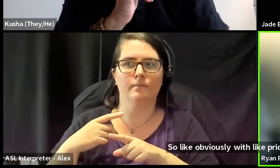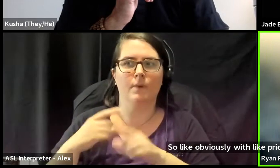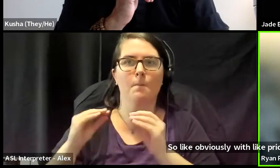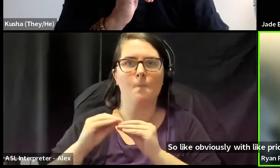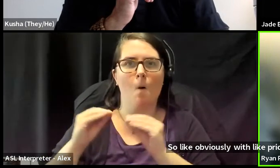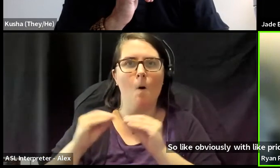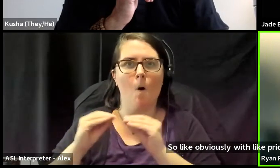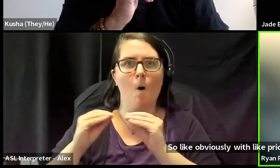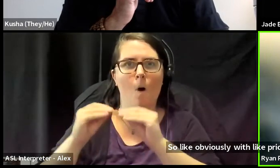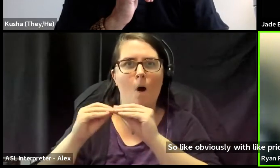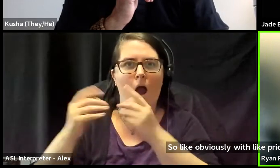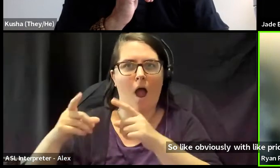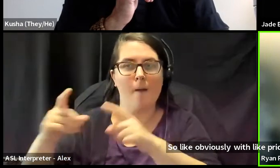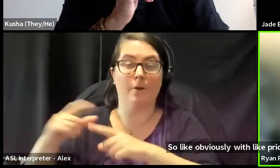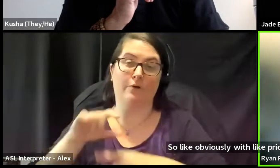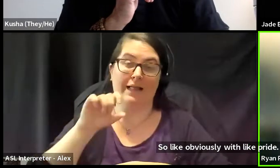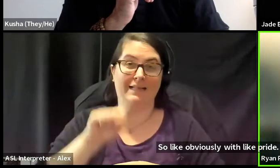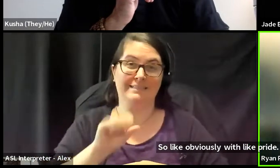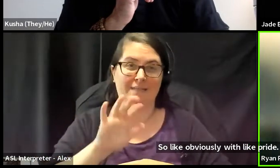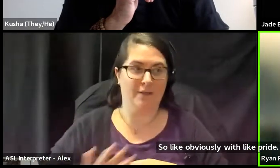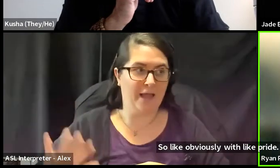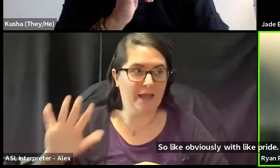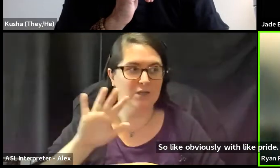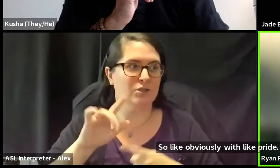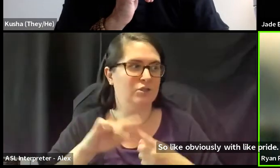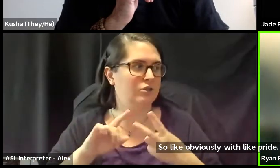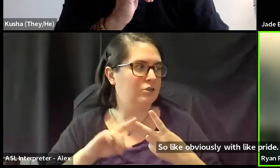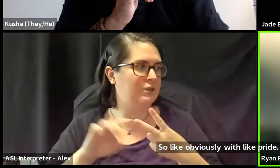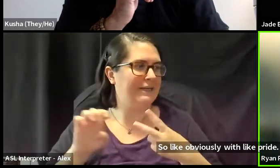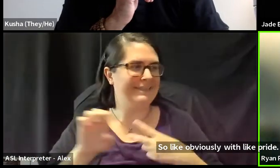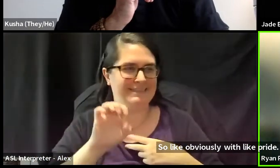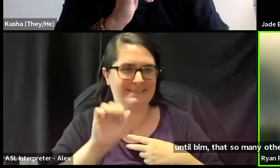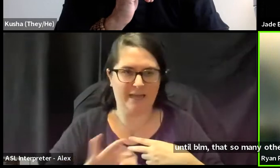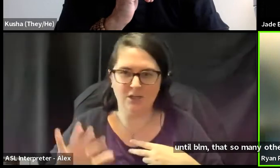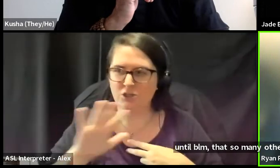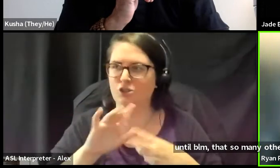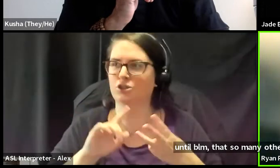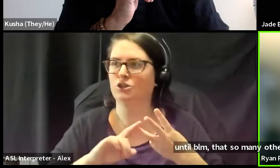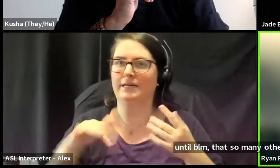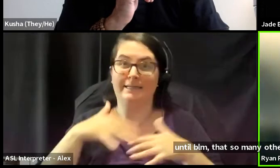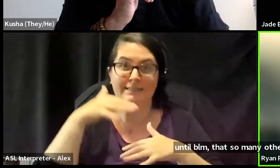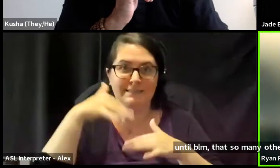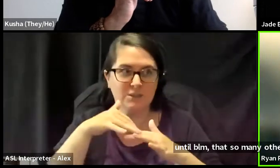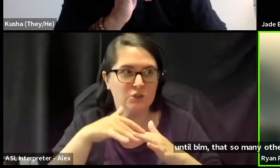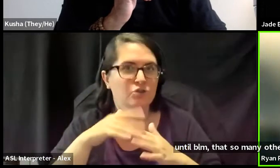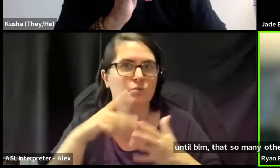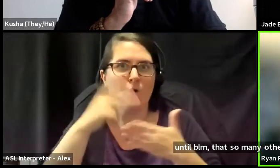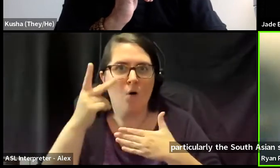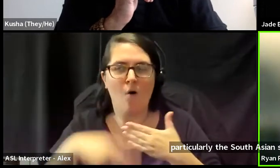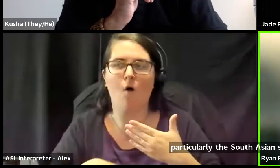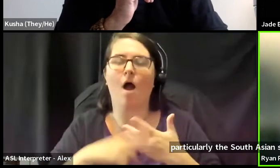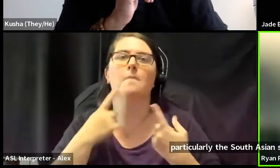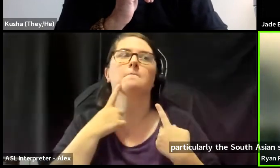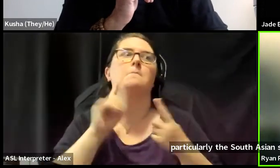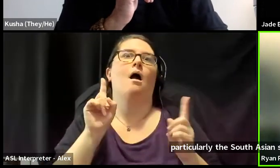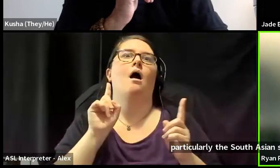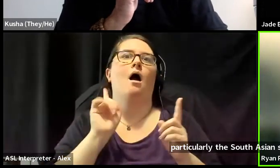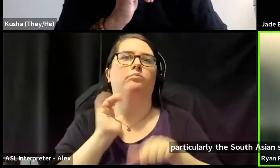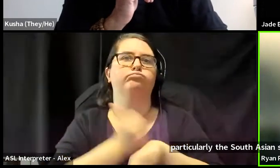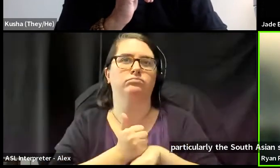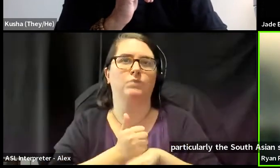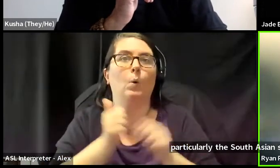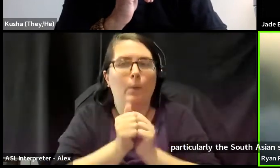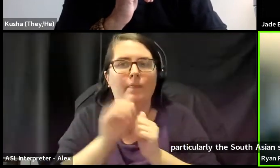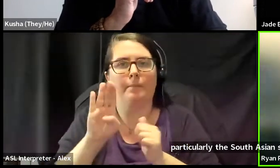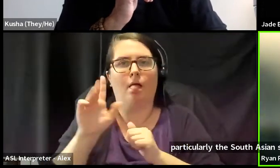stages, like particularly the South Asian stage, a lot of the East Asian stages, Indigenous programming was advocated for by BLM when they